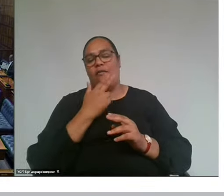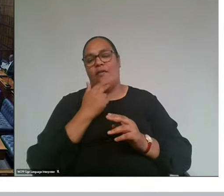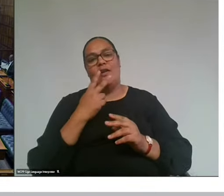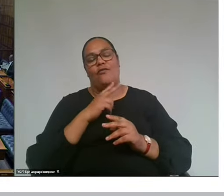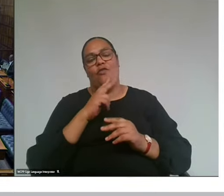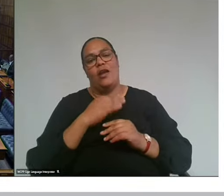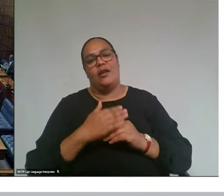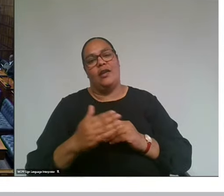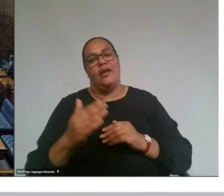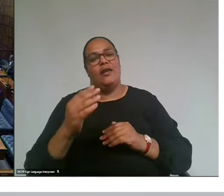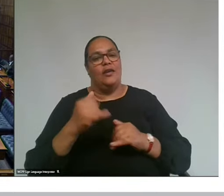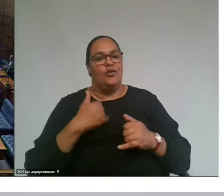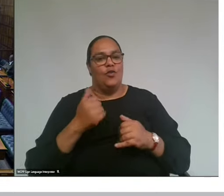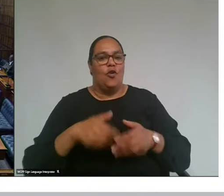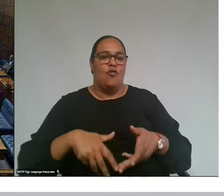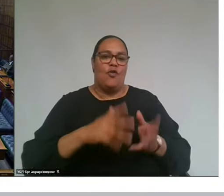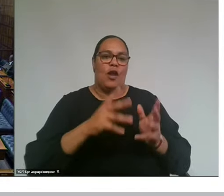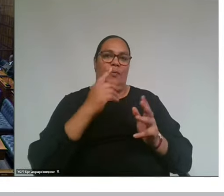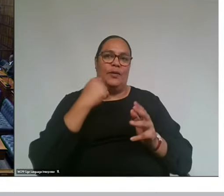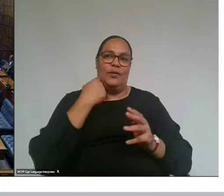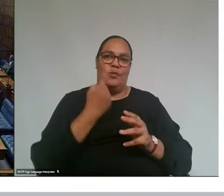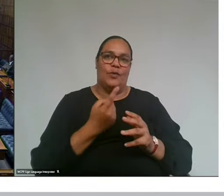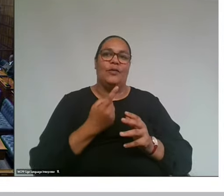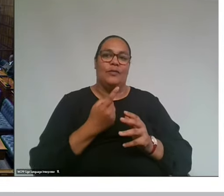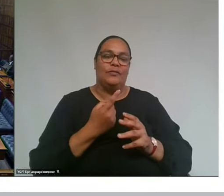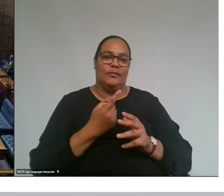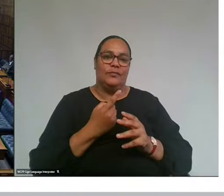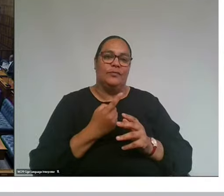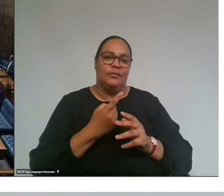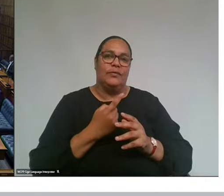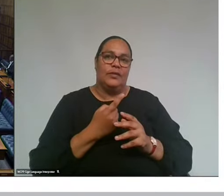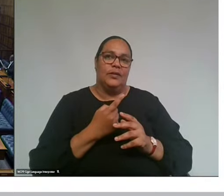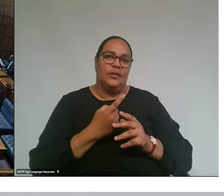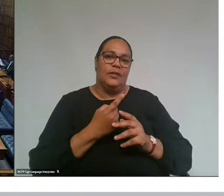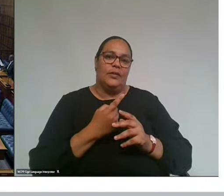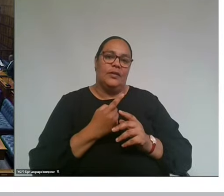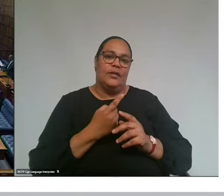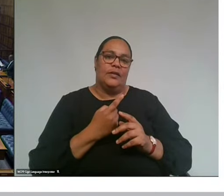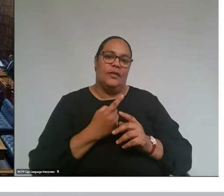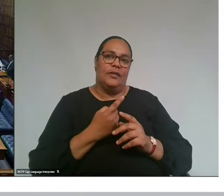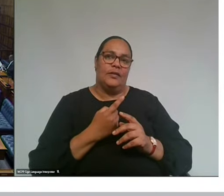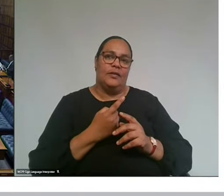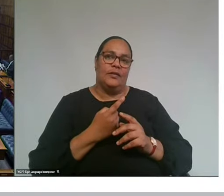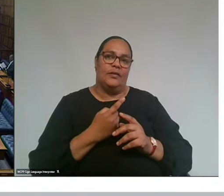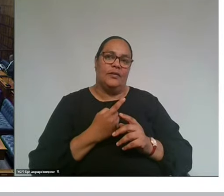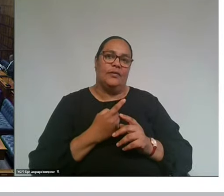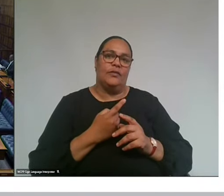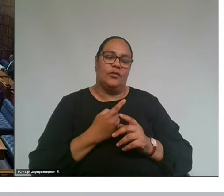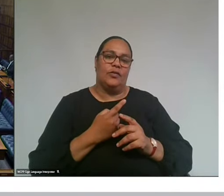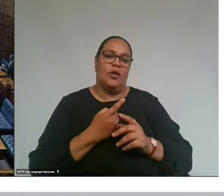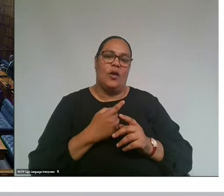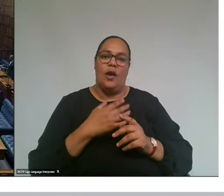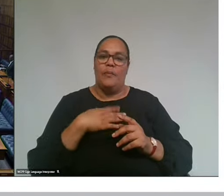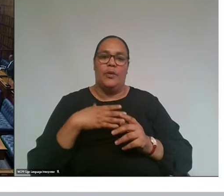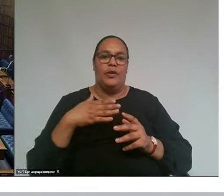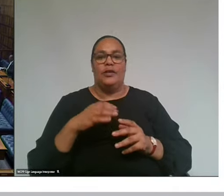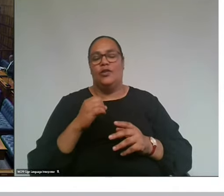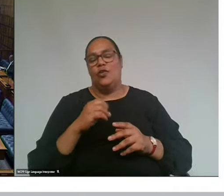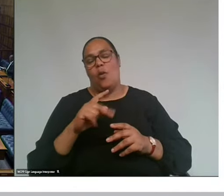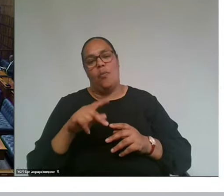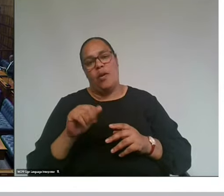Friday hope you enjoy the rugby tomorrow and yes well I'm not sharing scopa